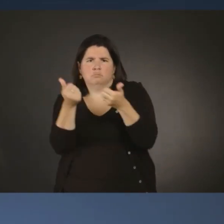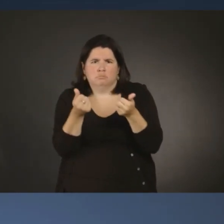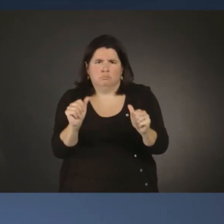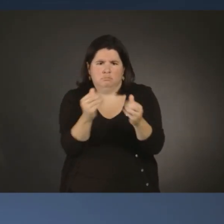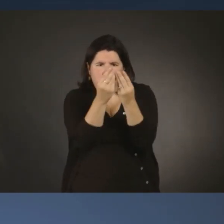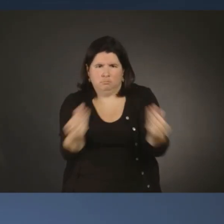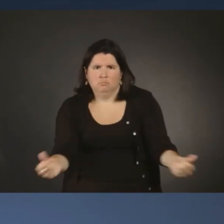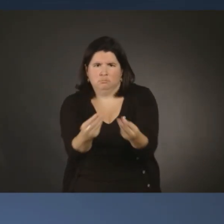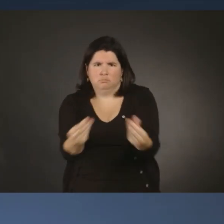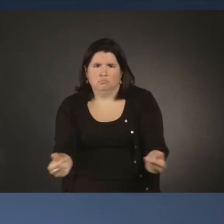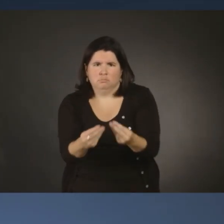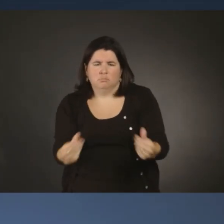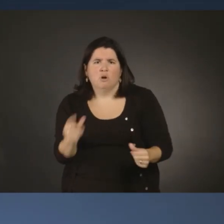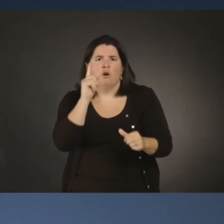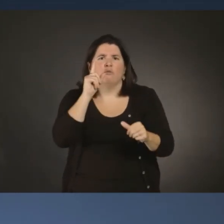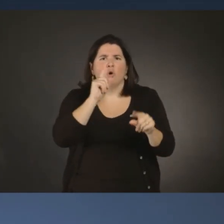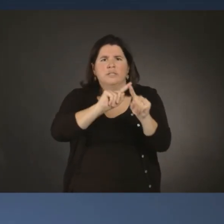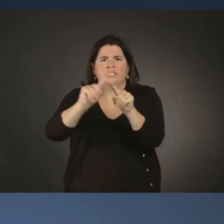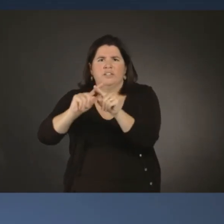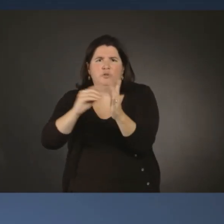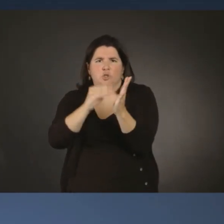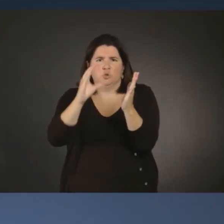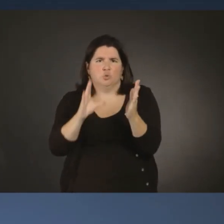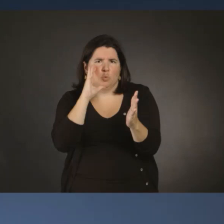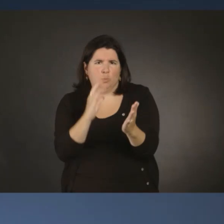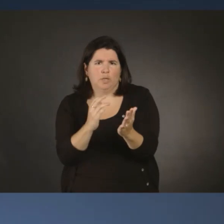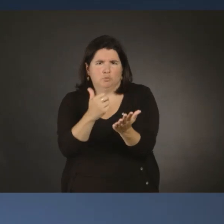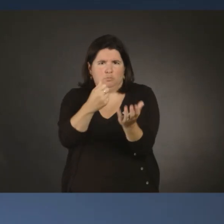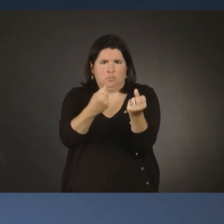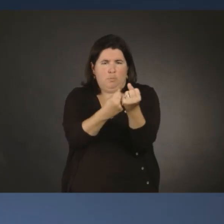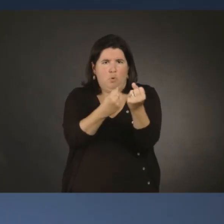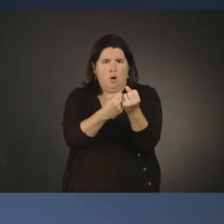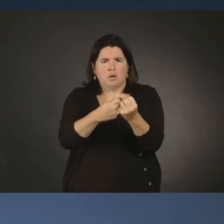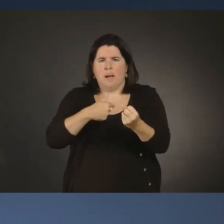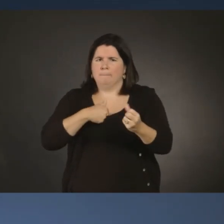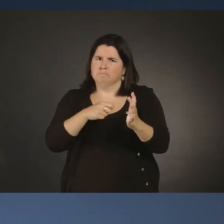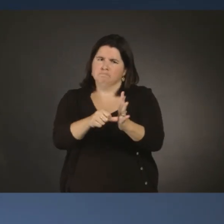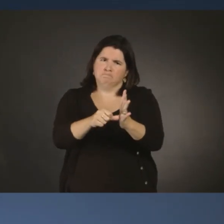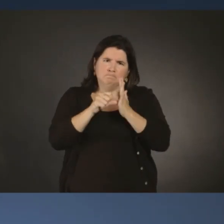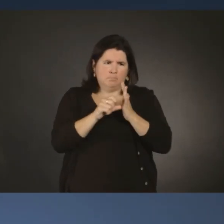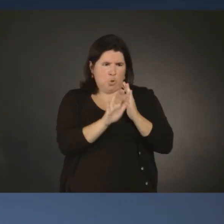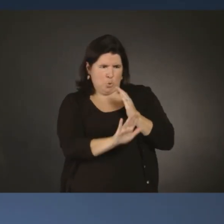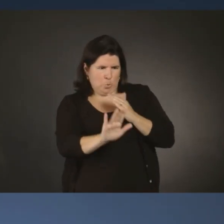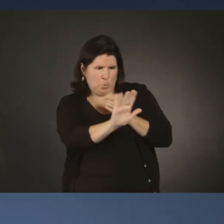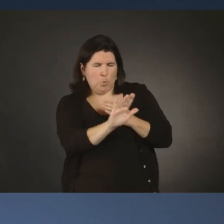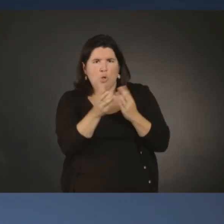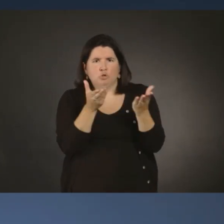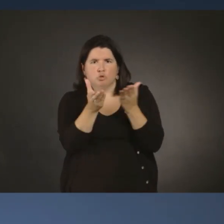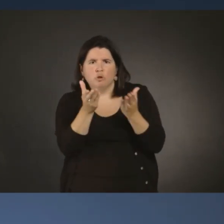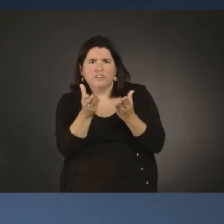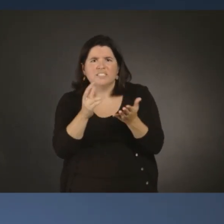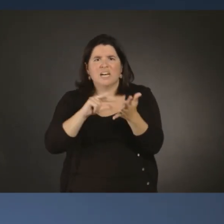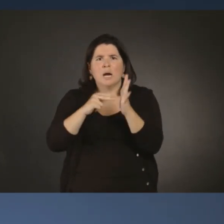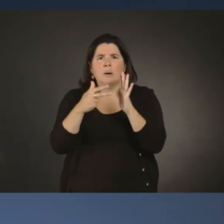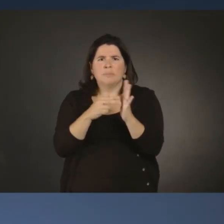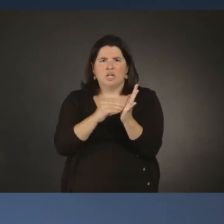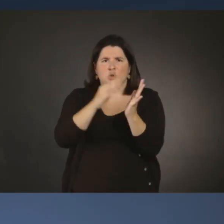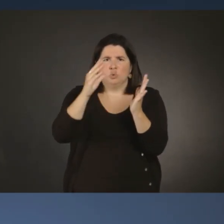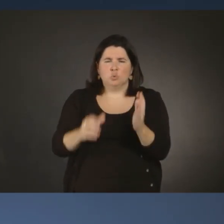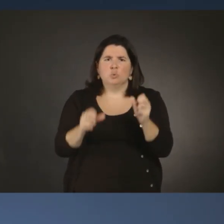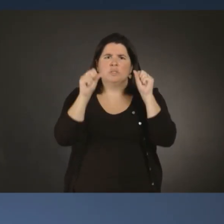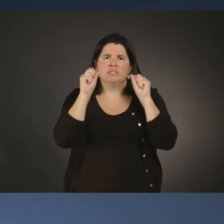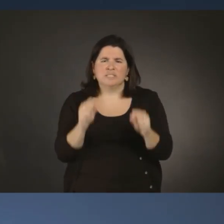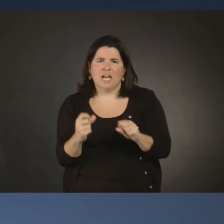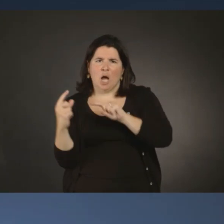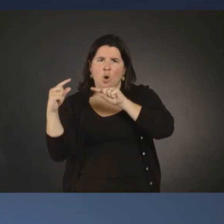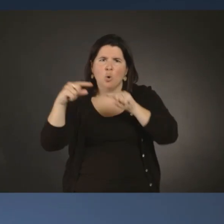supports. I'm incredibly impressed with the services you provide, which allow these students to bring their full selves to school and engage